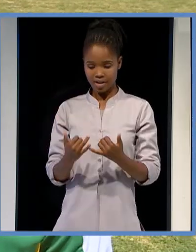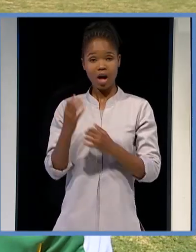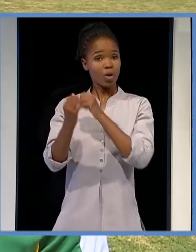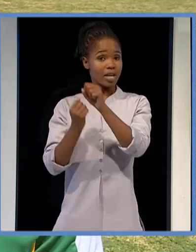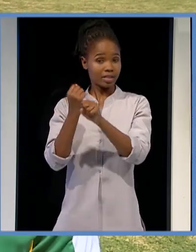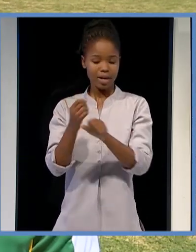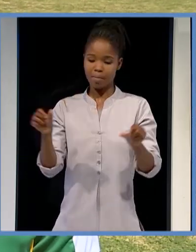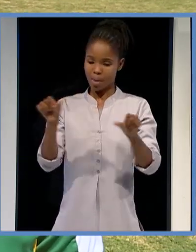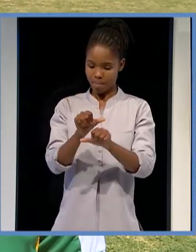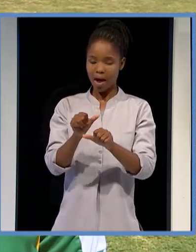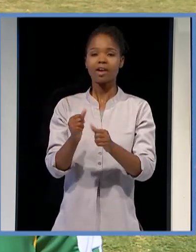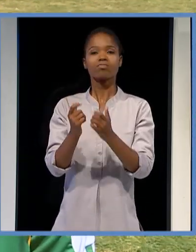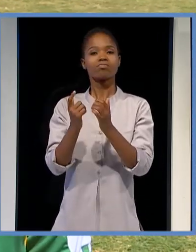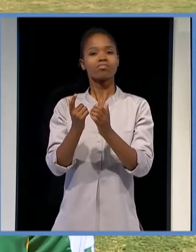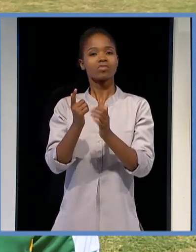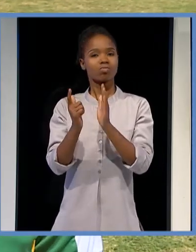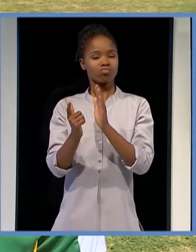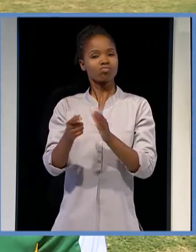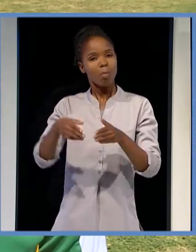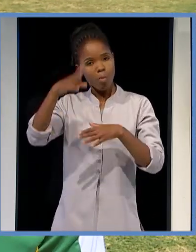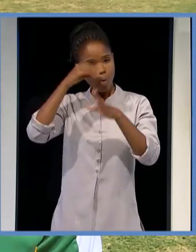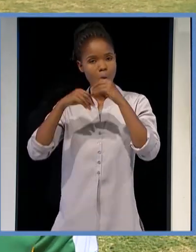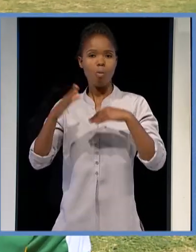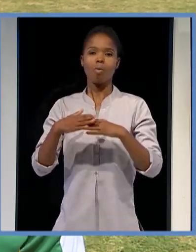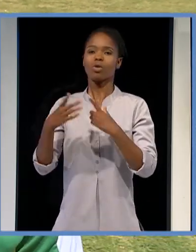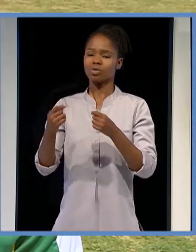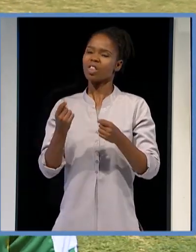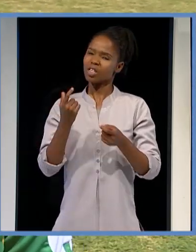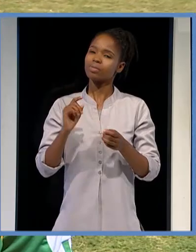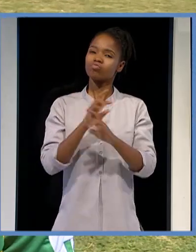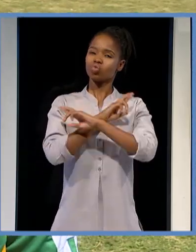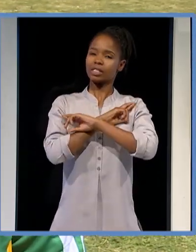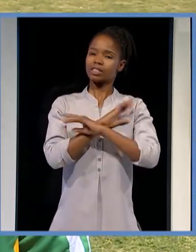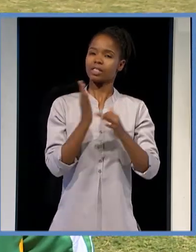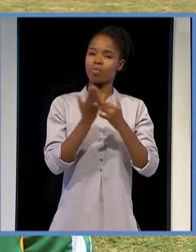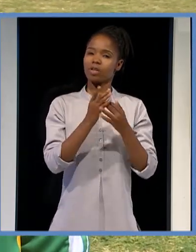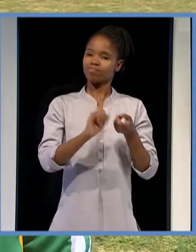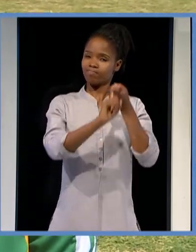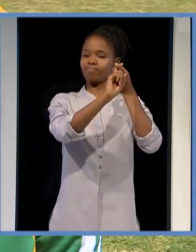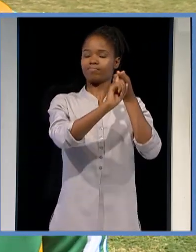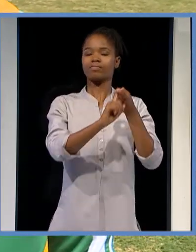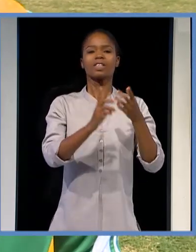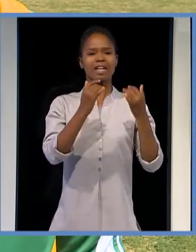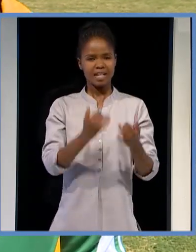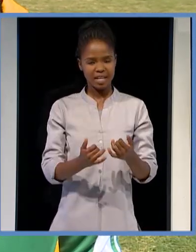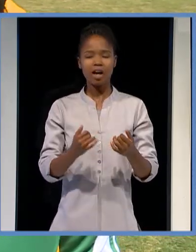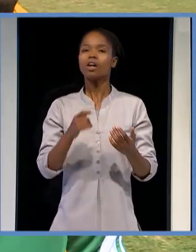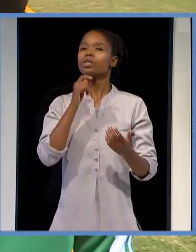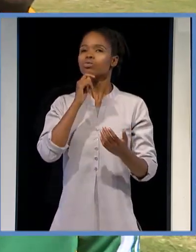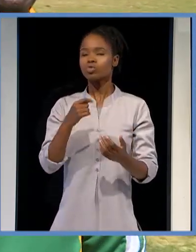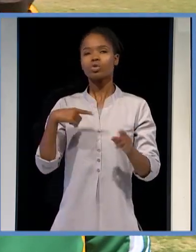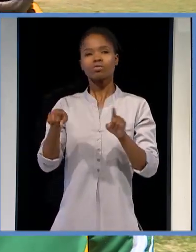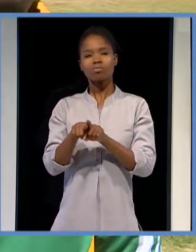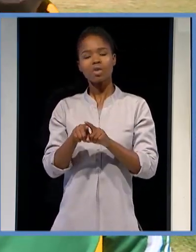next year again because this year I just had to take a break. You know, we'll get into that later. But yeah, basically, how I wouldn't really say I